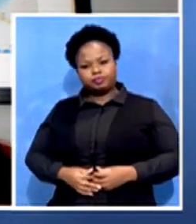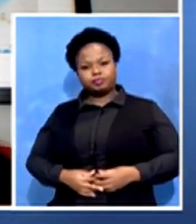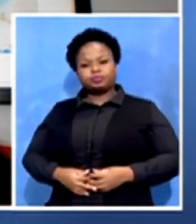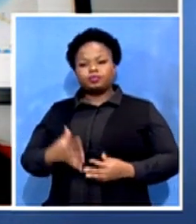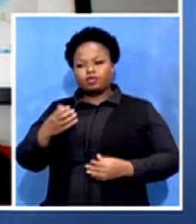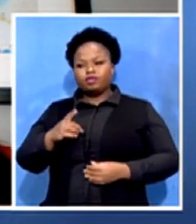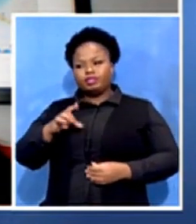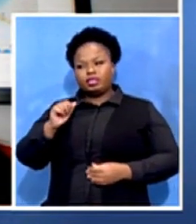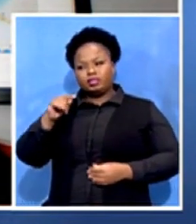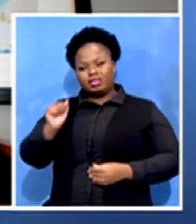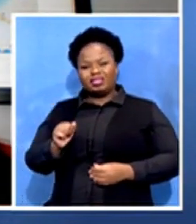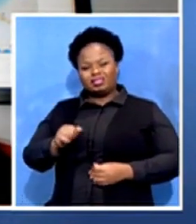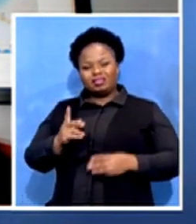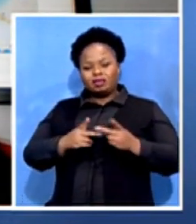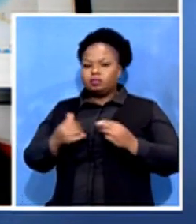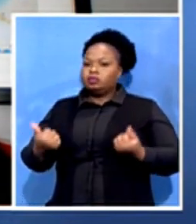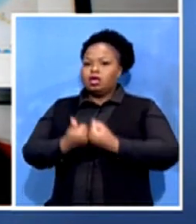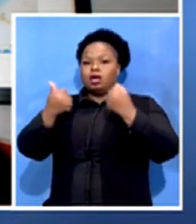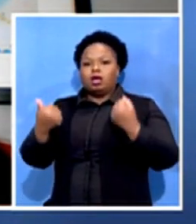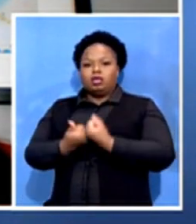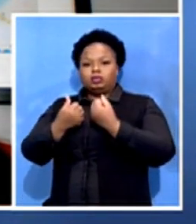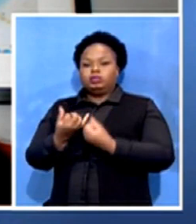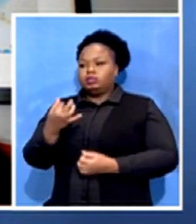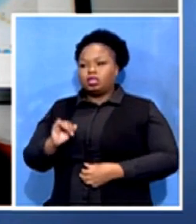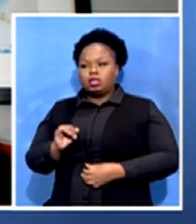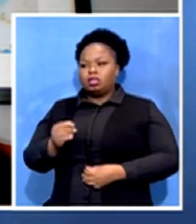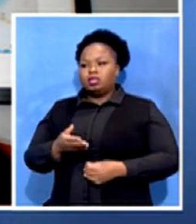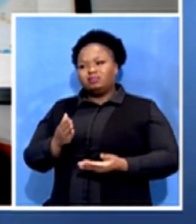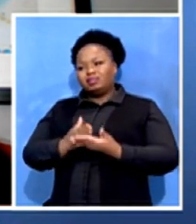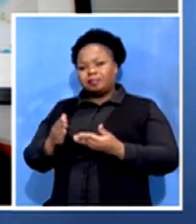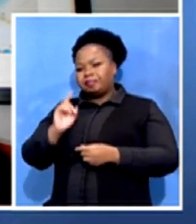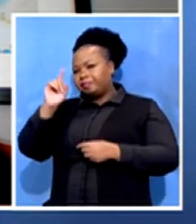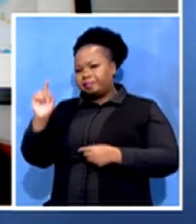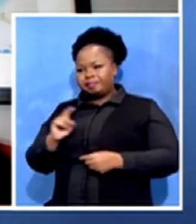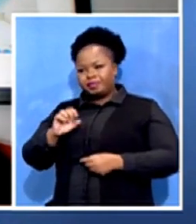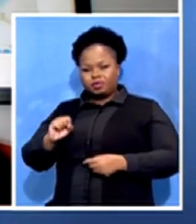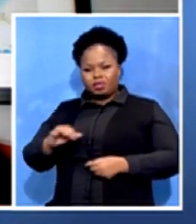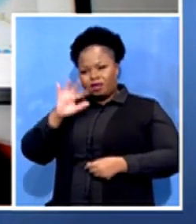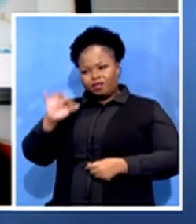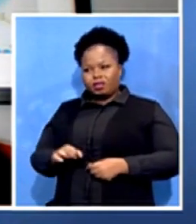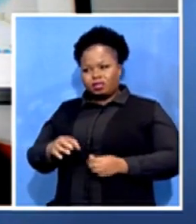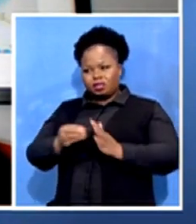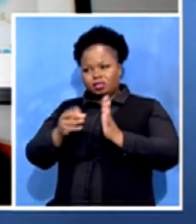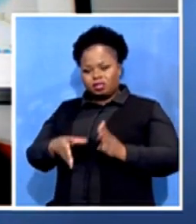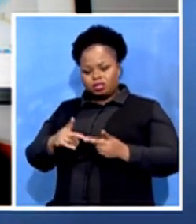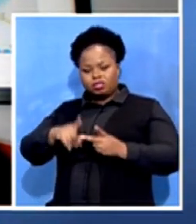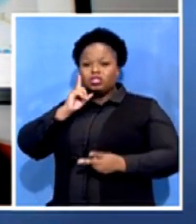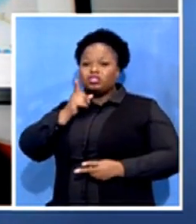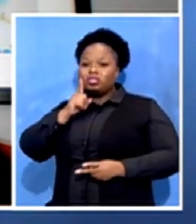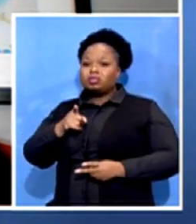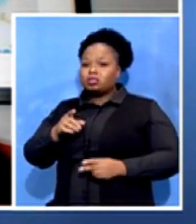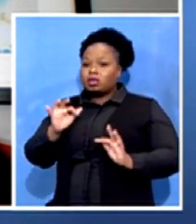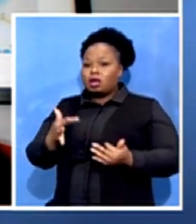challenges still in some parts of South Africa. How are learners and teachers, for example, in rural areas or in areas where